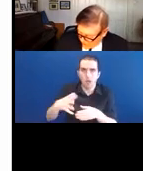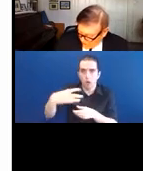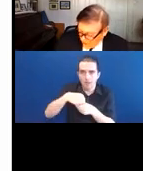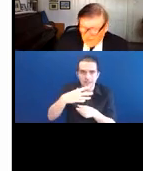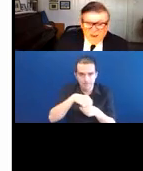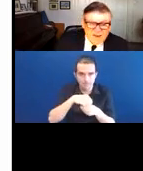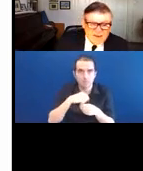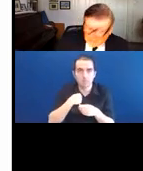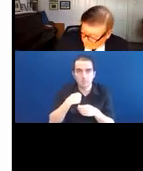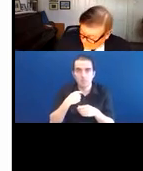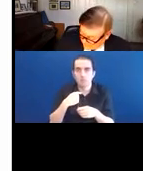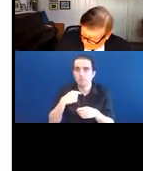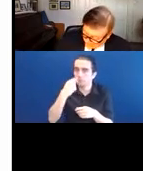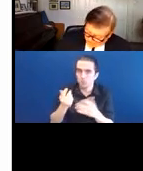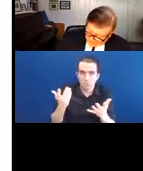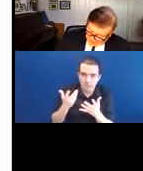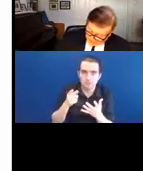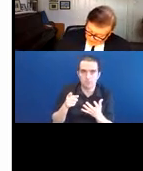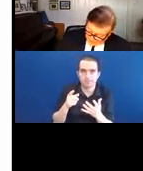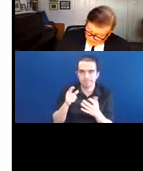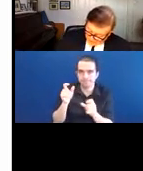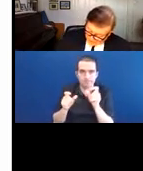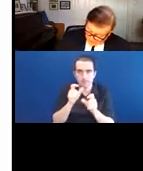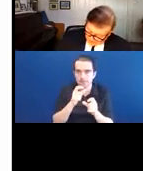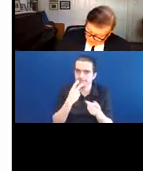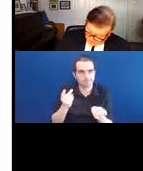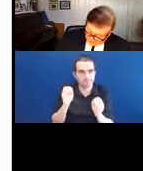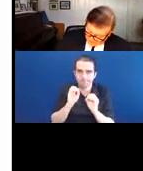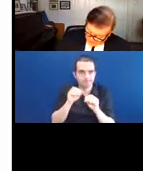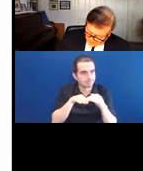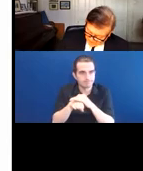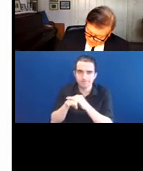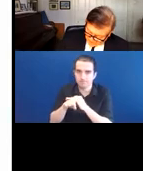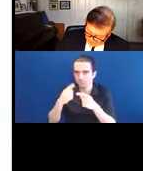Okay. Changing cost management for treatment, which is available for disabled people.